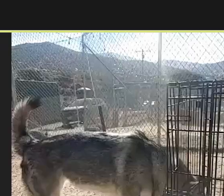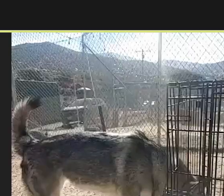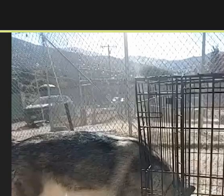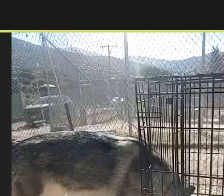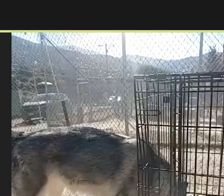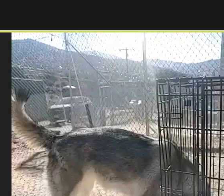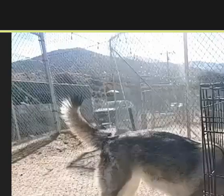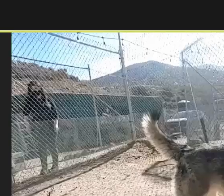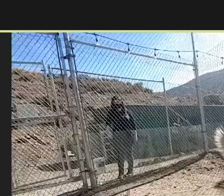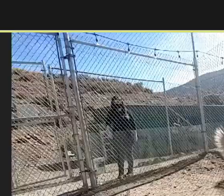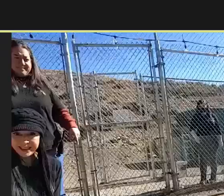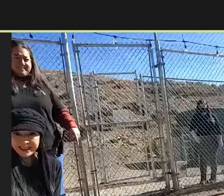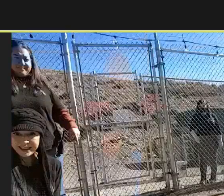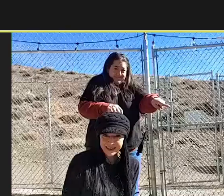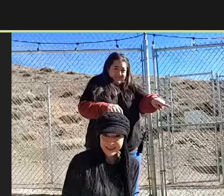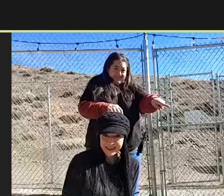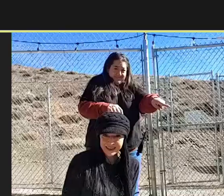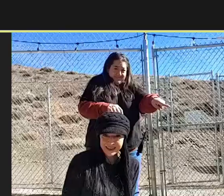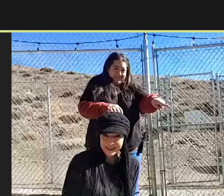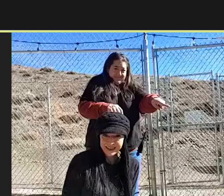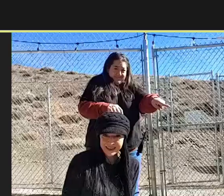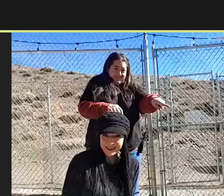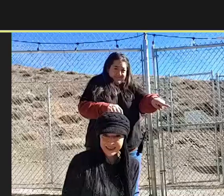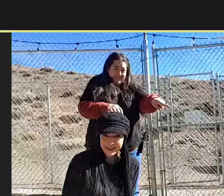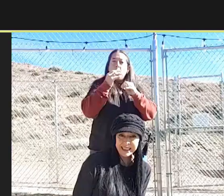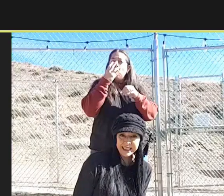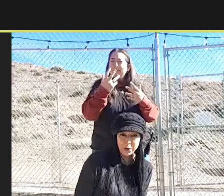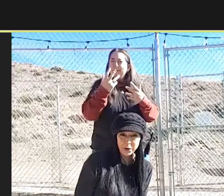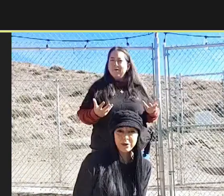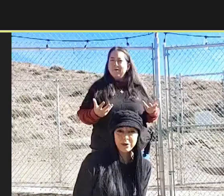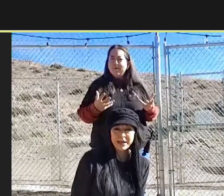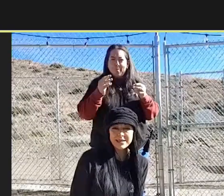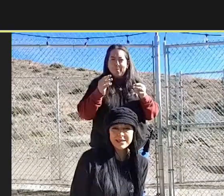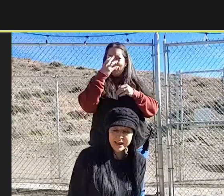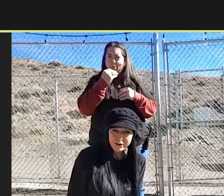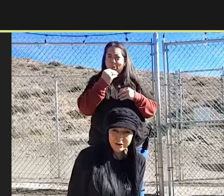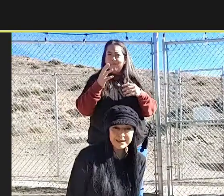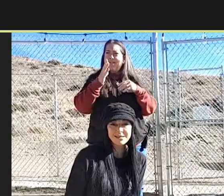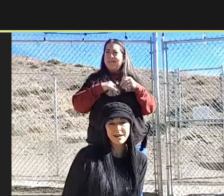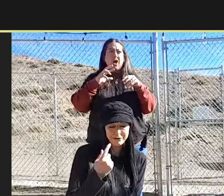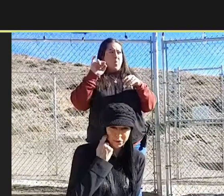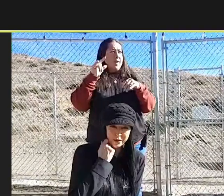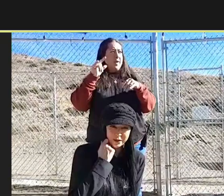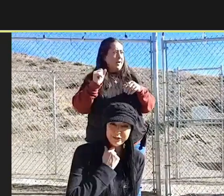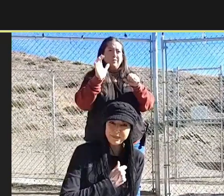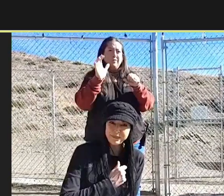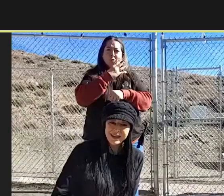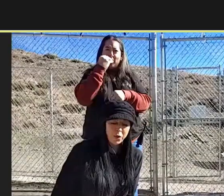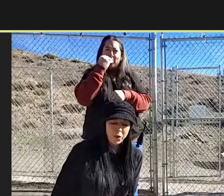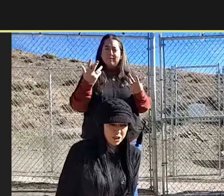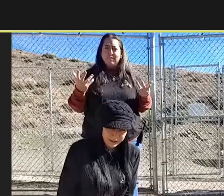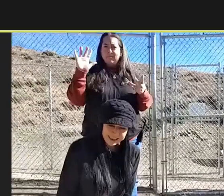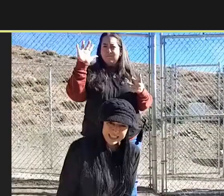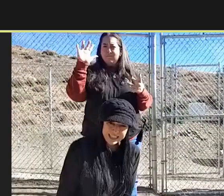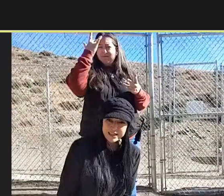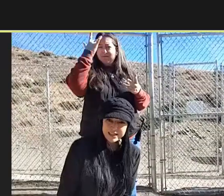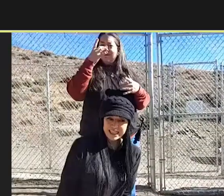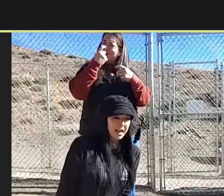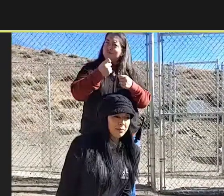And believe it or not, little Ryder here behaves more wolfy in more wolfy ways than Riggs, our full